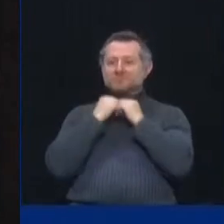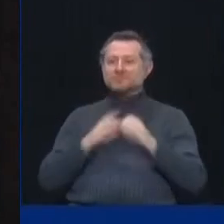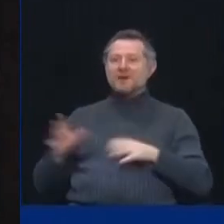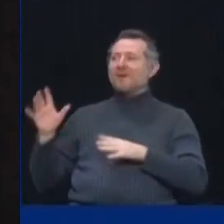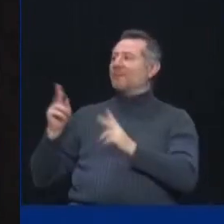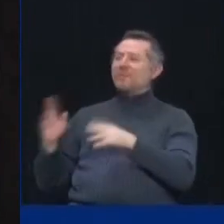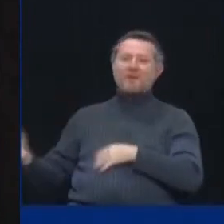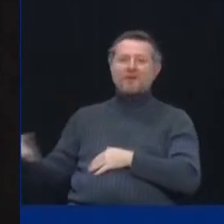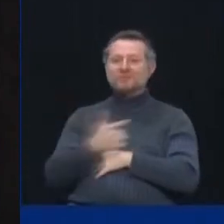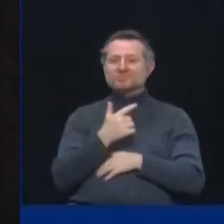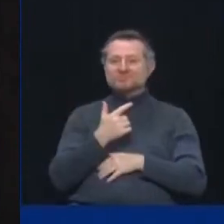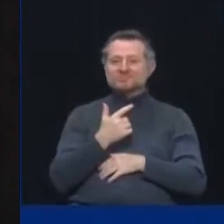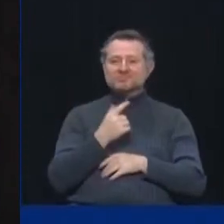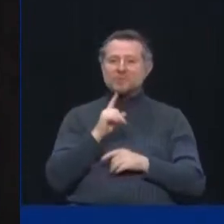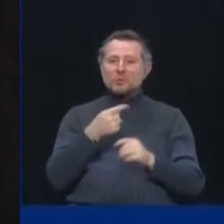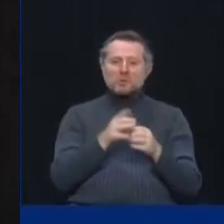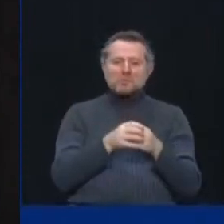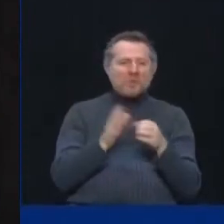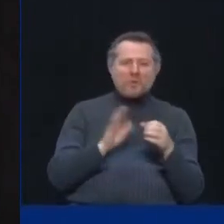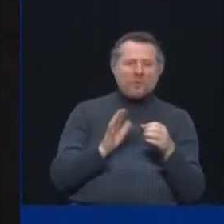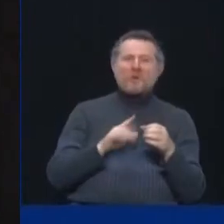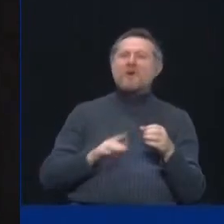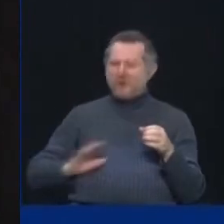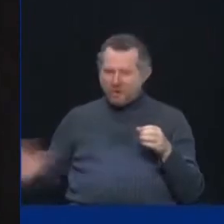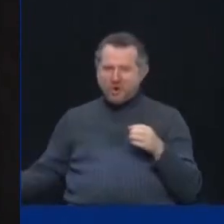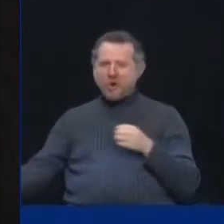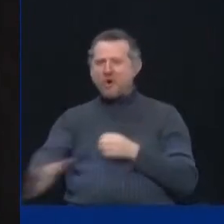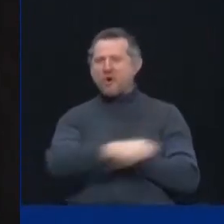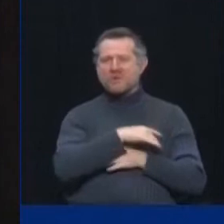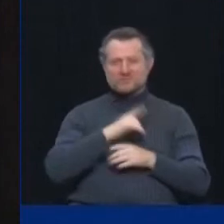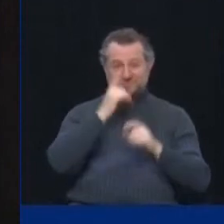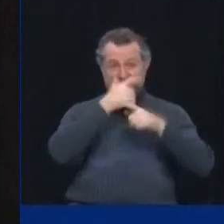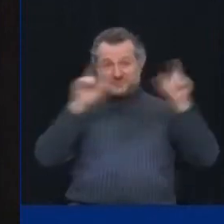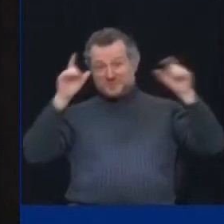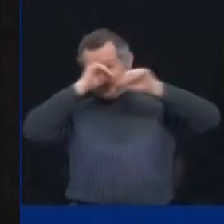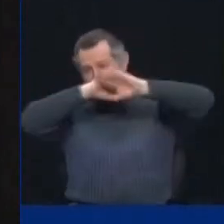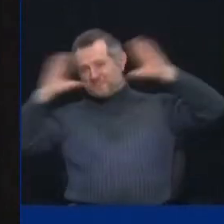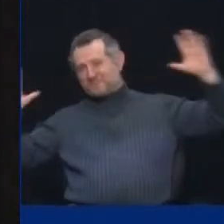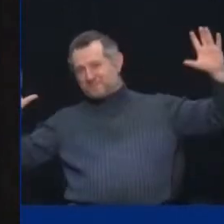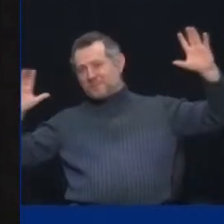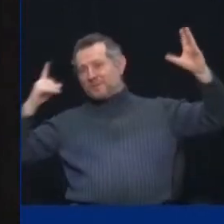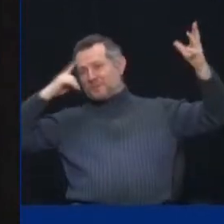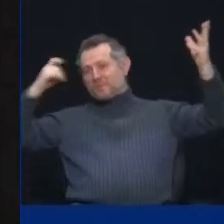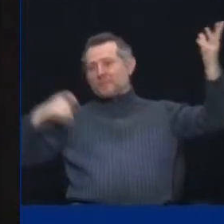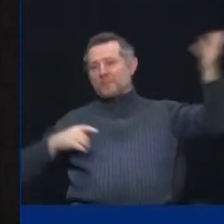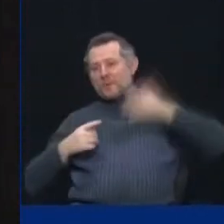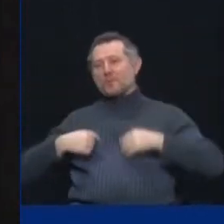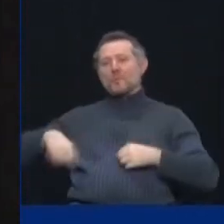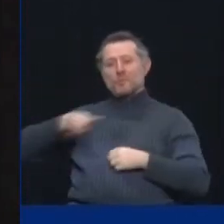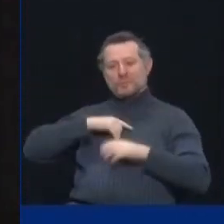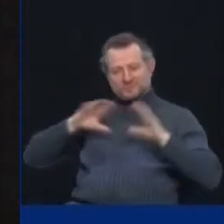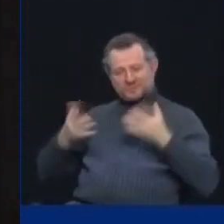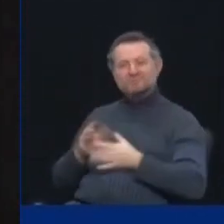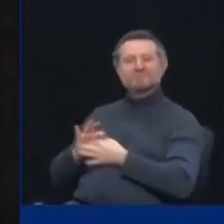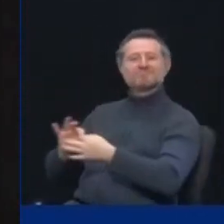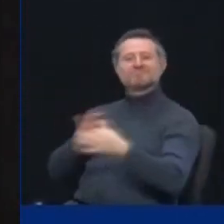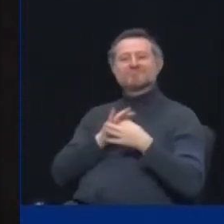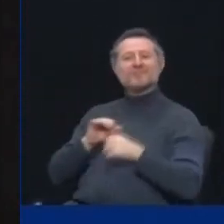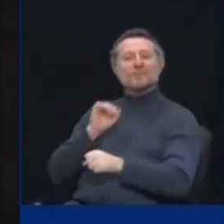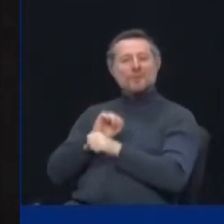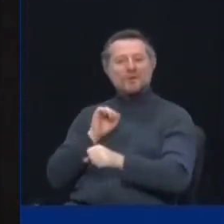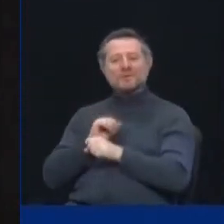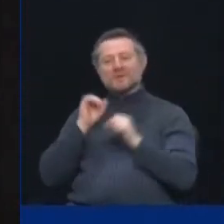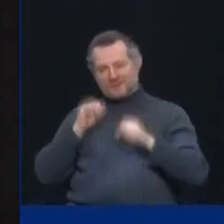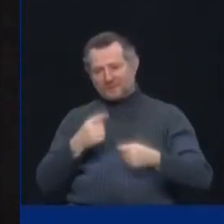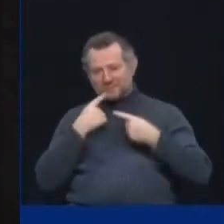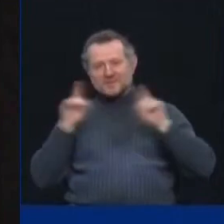big dreams, when you have big aspirations, when you work as a team, anything and everything is possible. And so as we